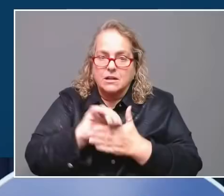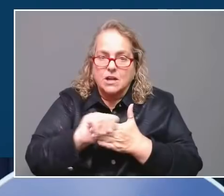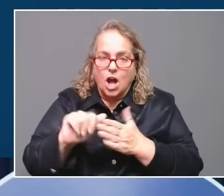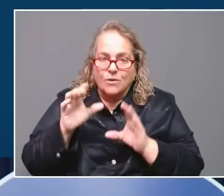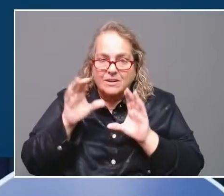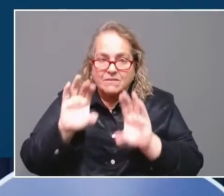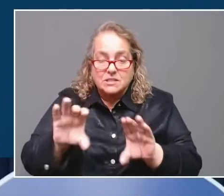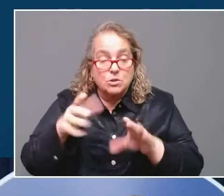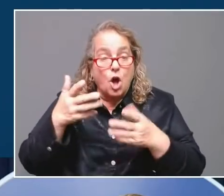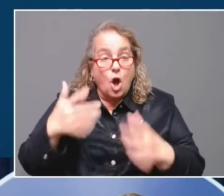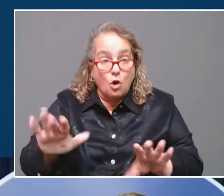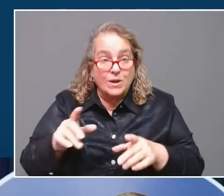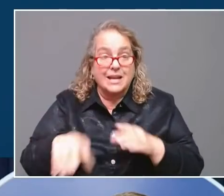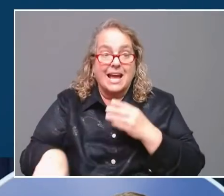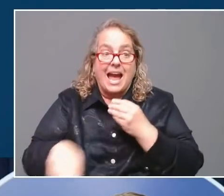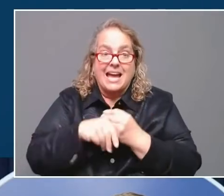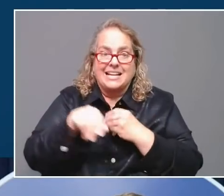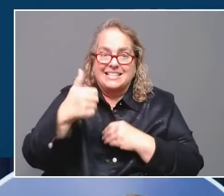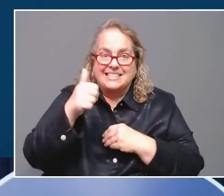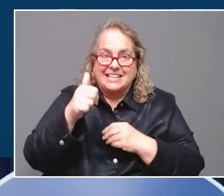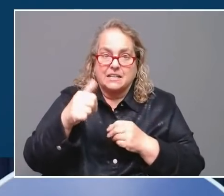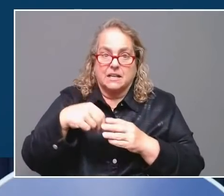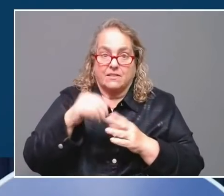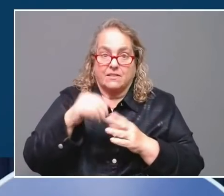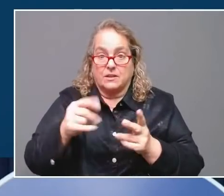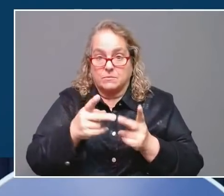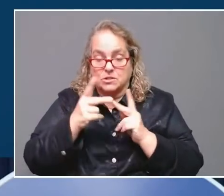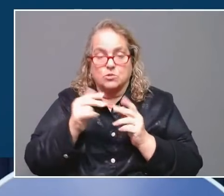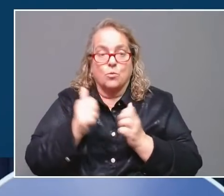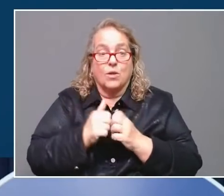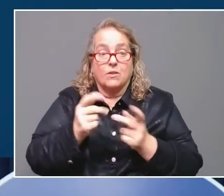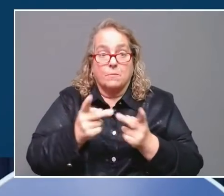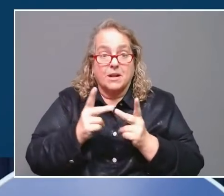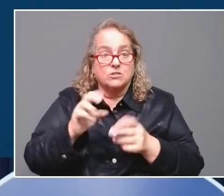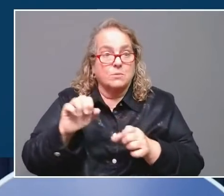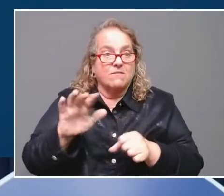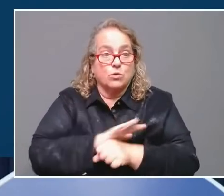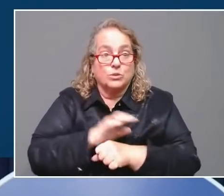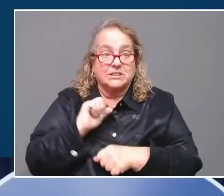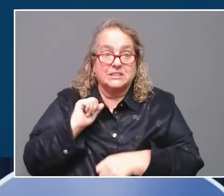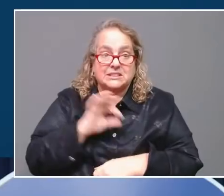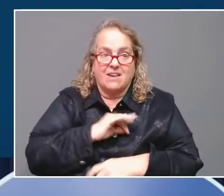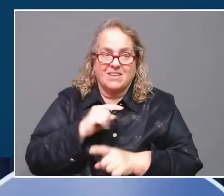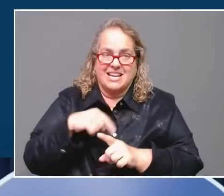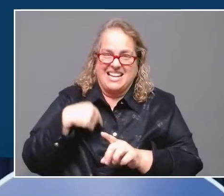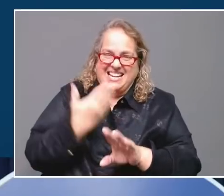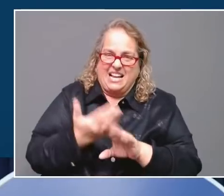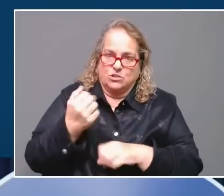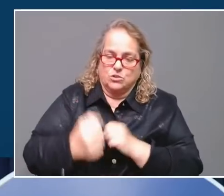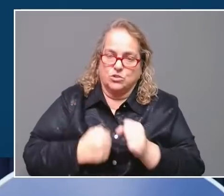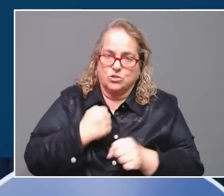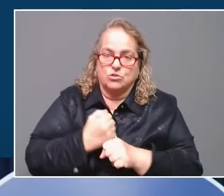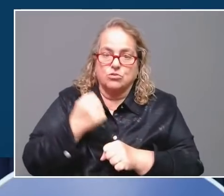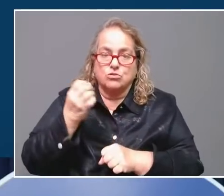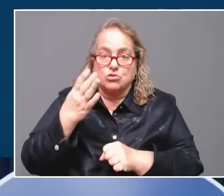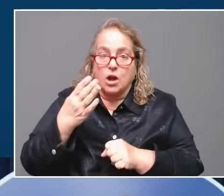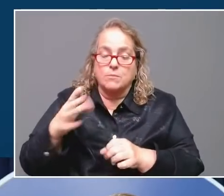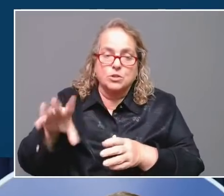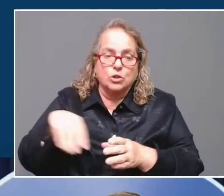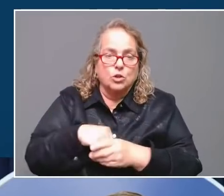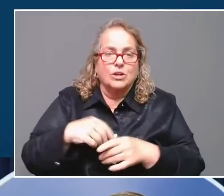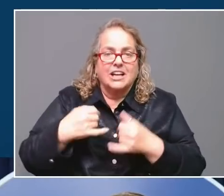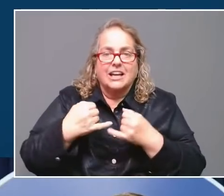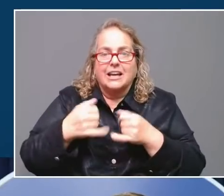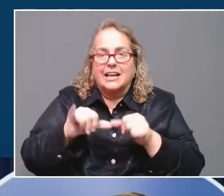those positions, with the facility expected to be fully staffed next year. Jobs include engineers, production specialists, and